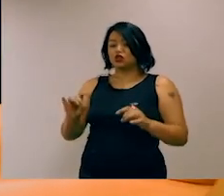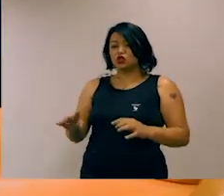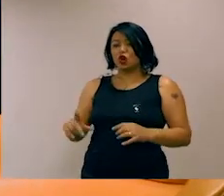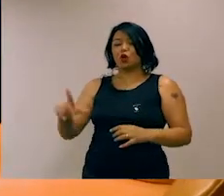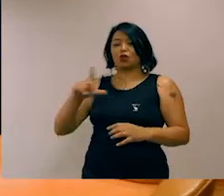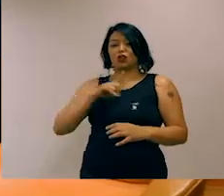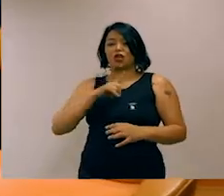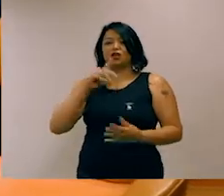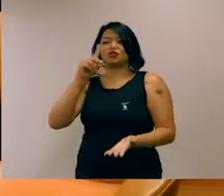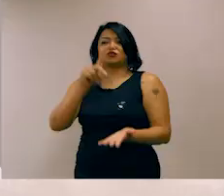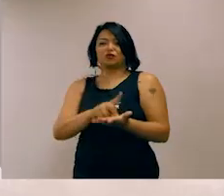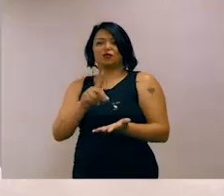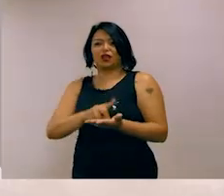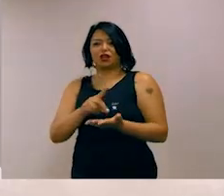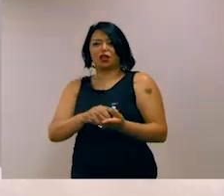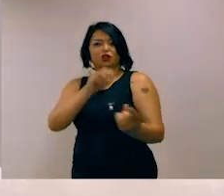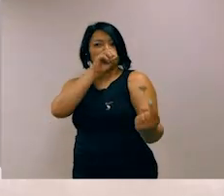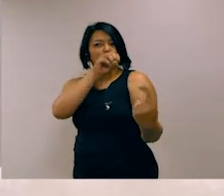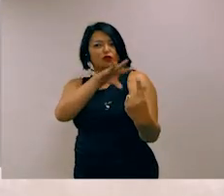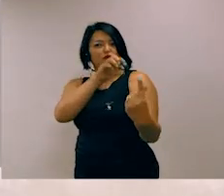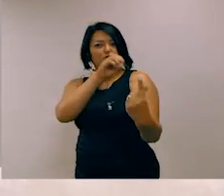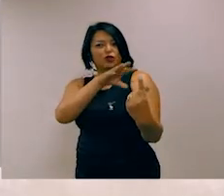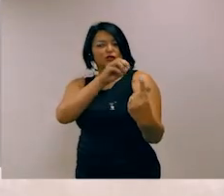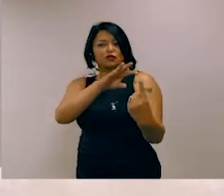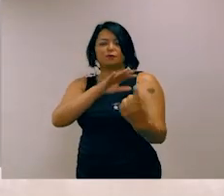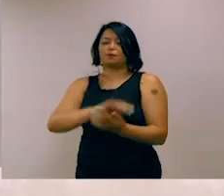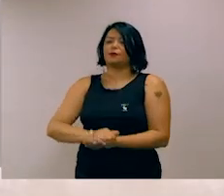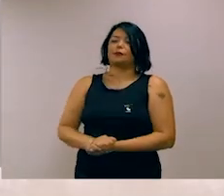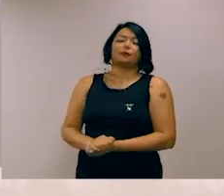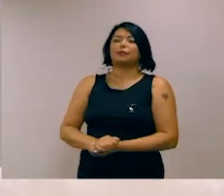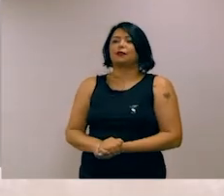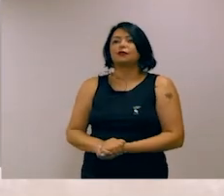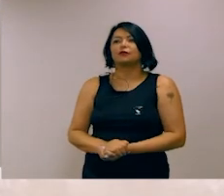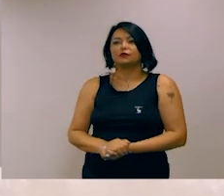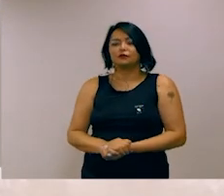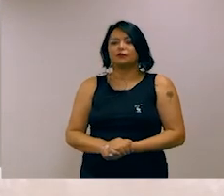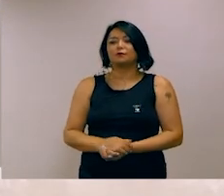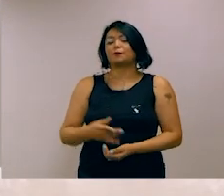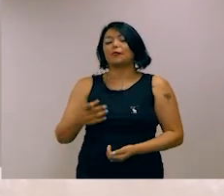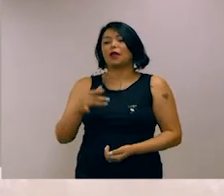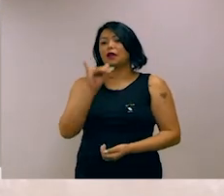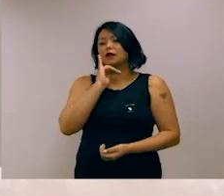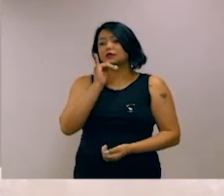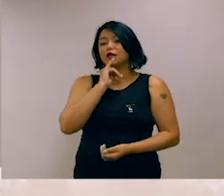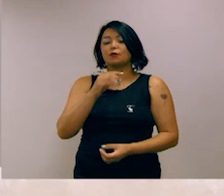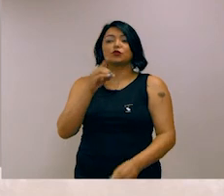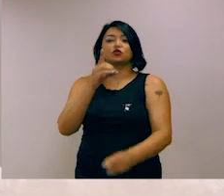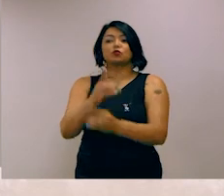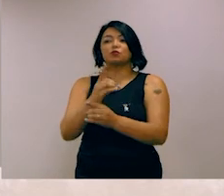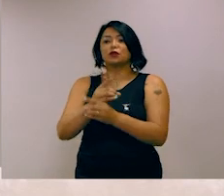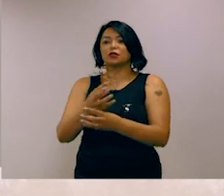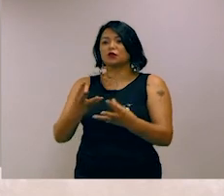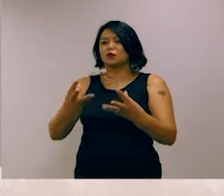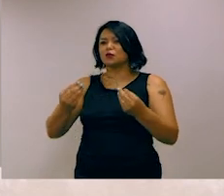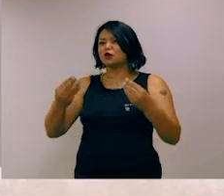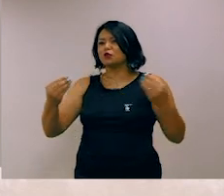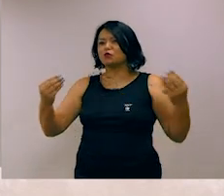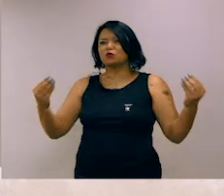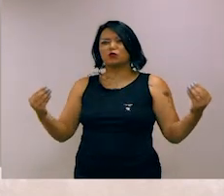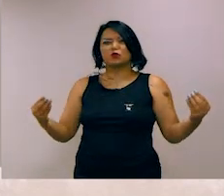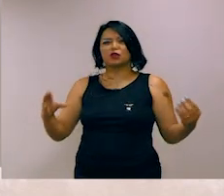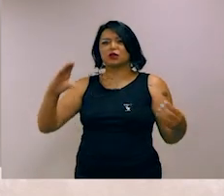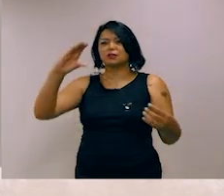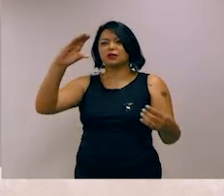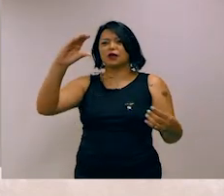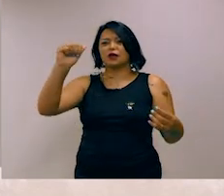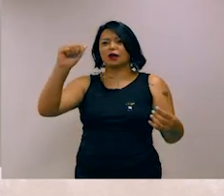So let's say we're looking in our data and we find that a large number of calories indeed leads to obesity, right? That